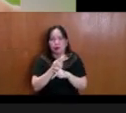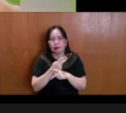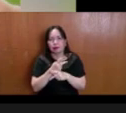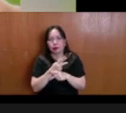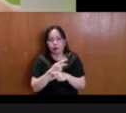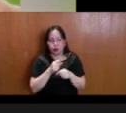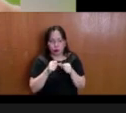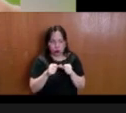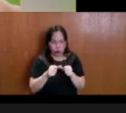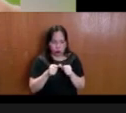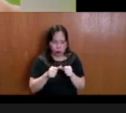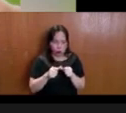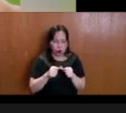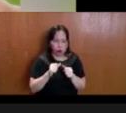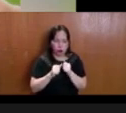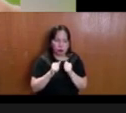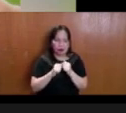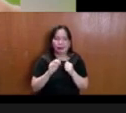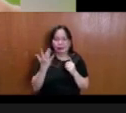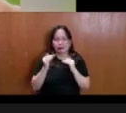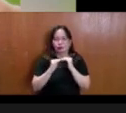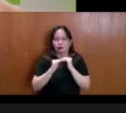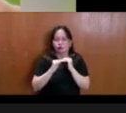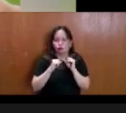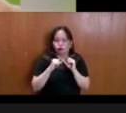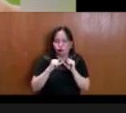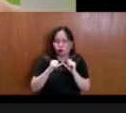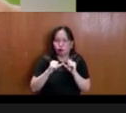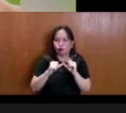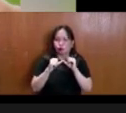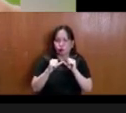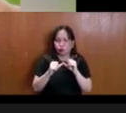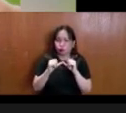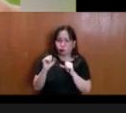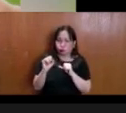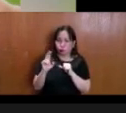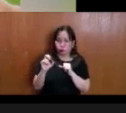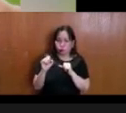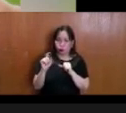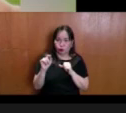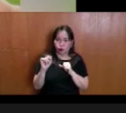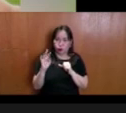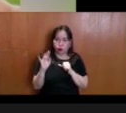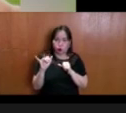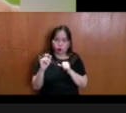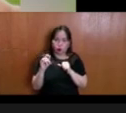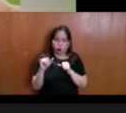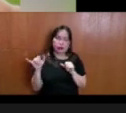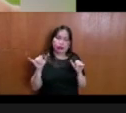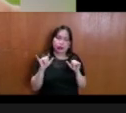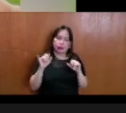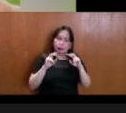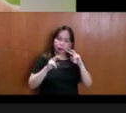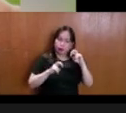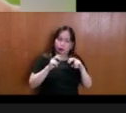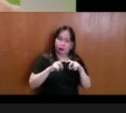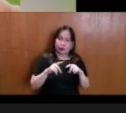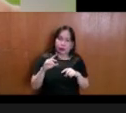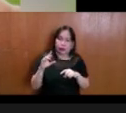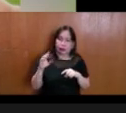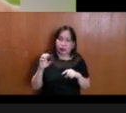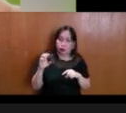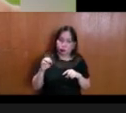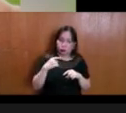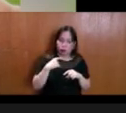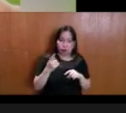to sustainability. In fact, in the same survey, the CEO said